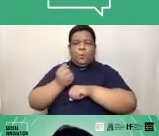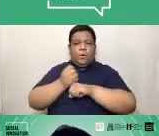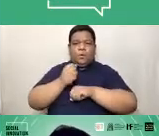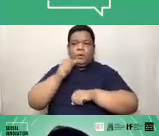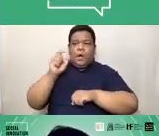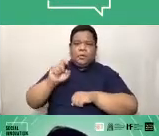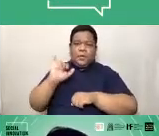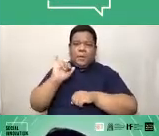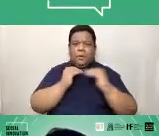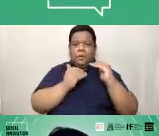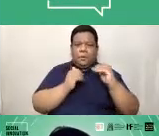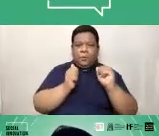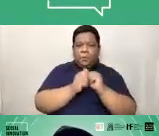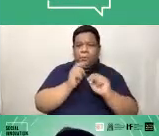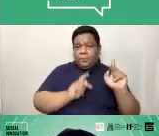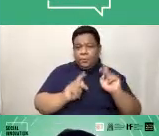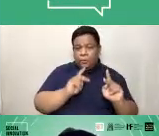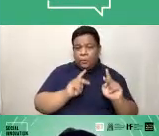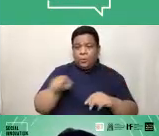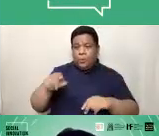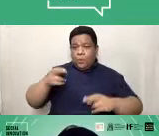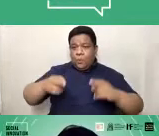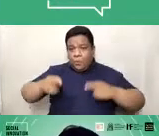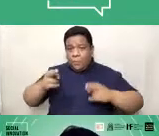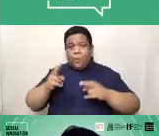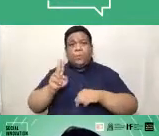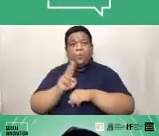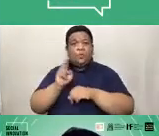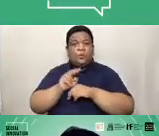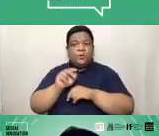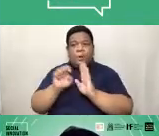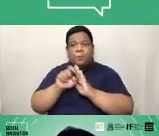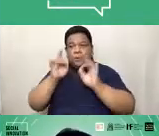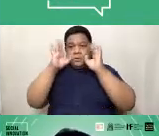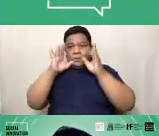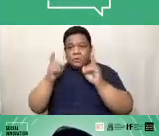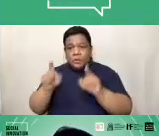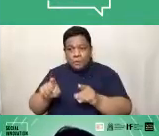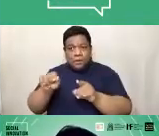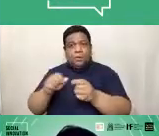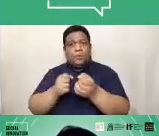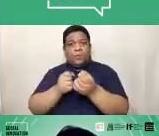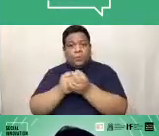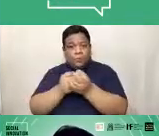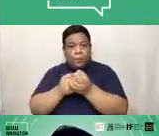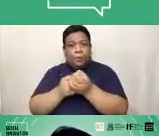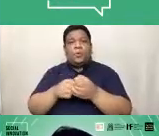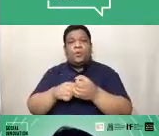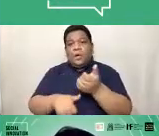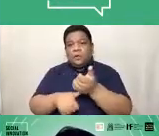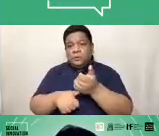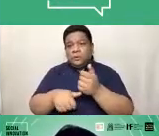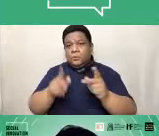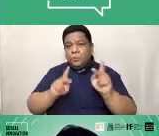same limitations as humans. Robots are frequently used in dangerous situations, which assist humans because it's safer